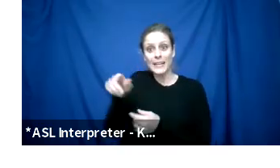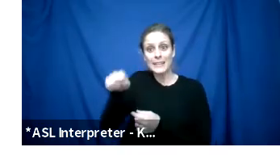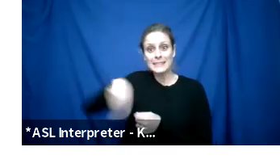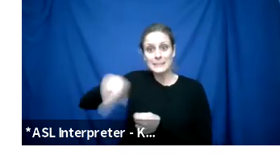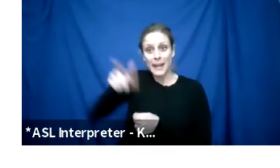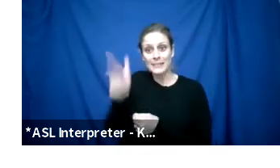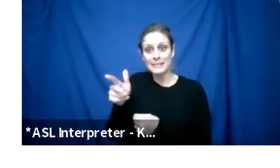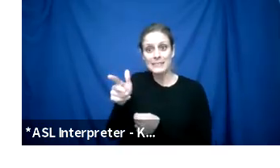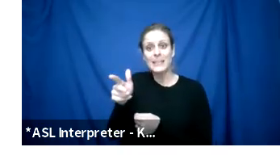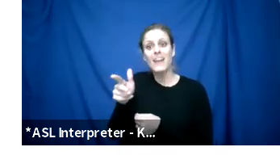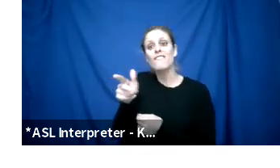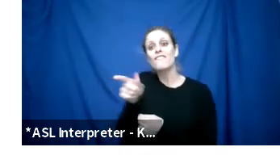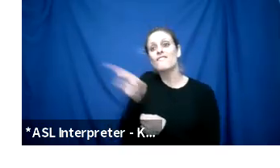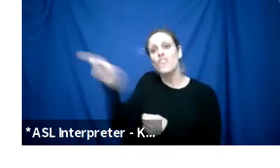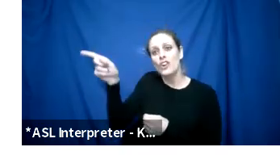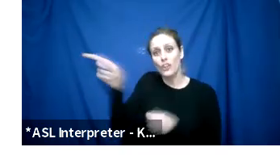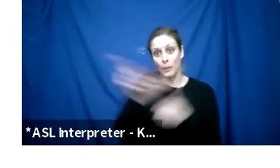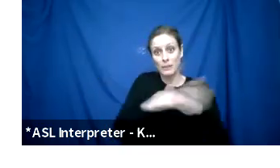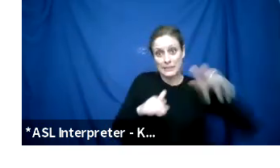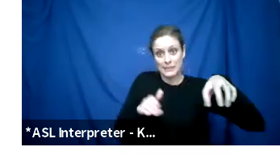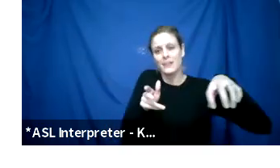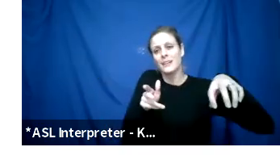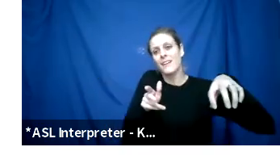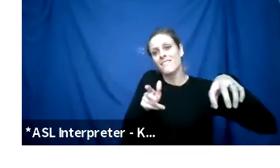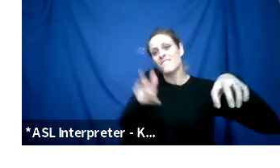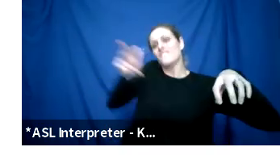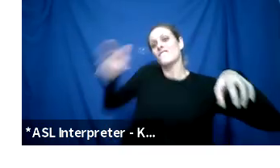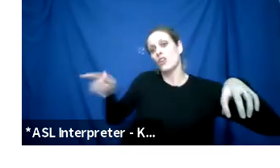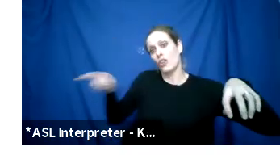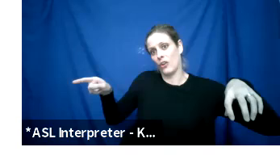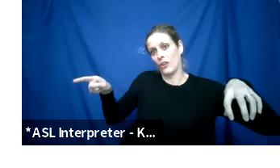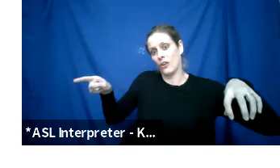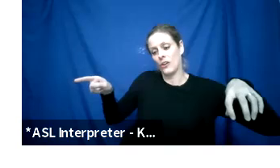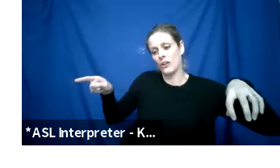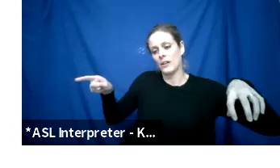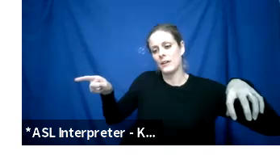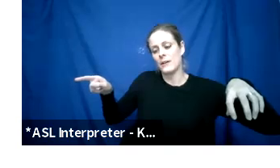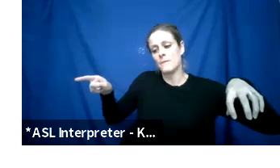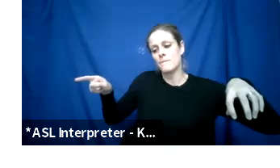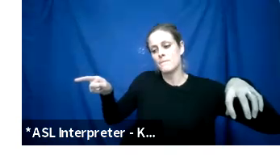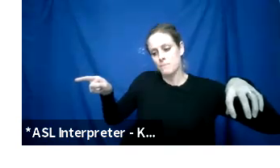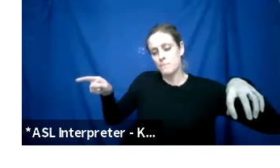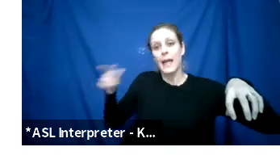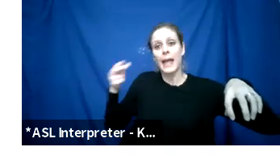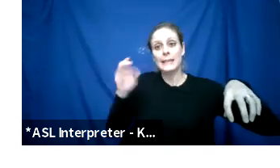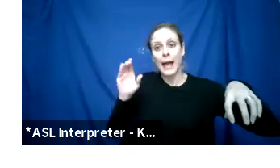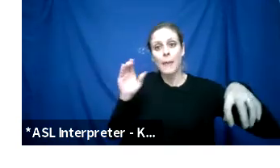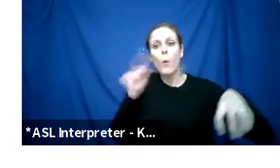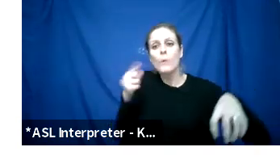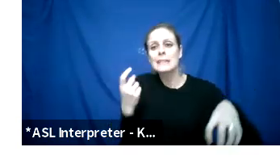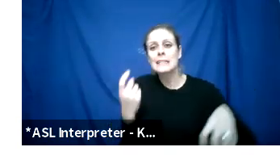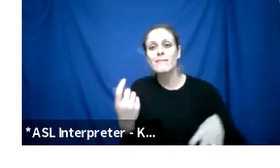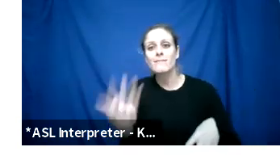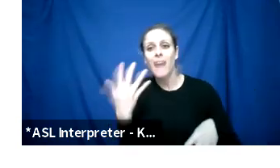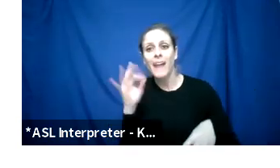and provide more of those spaces that are, say, the car space or the one that only requires the 5-foot access aisle to